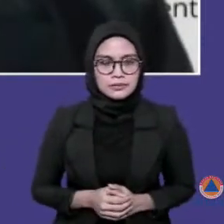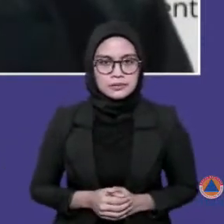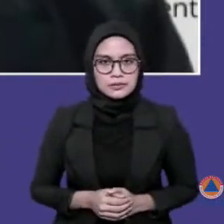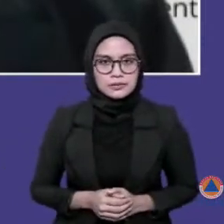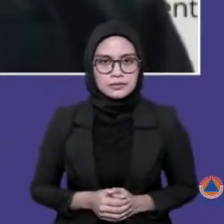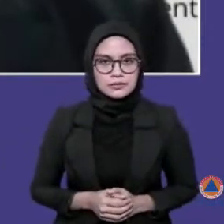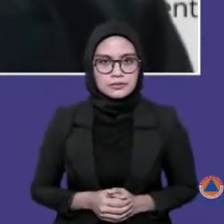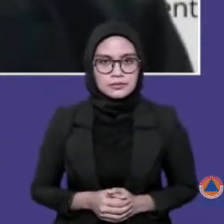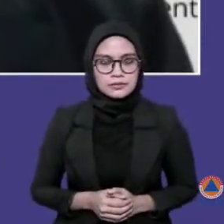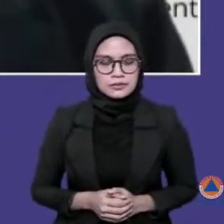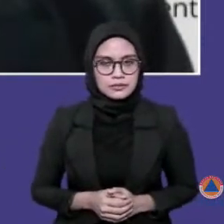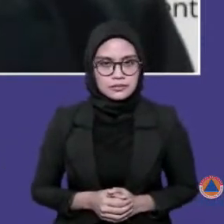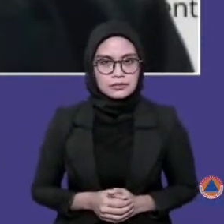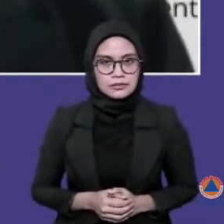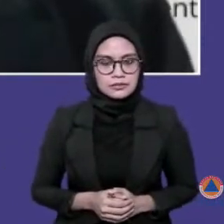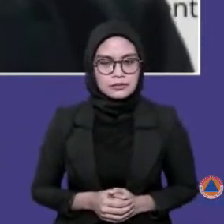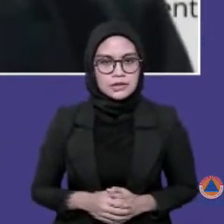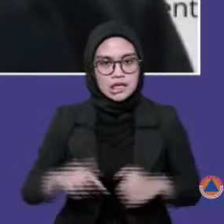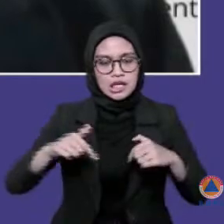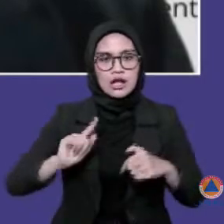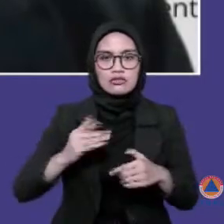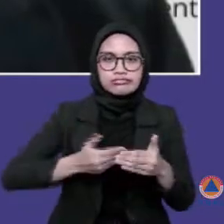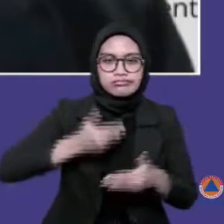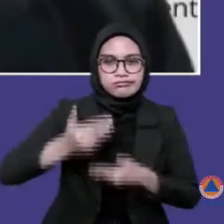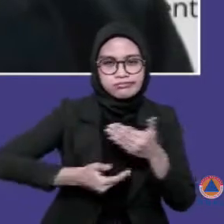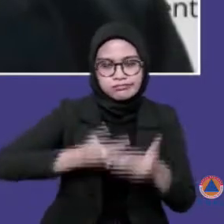the progress at this moment